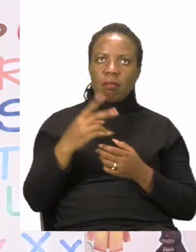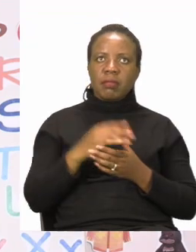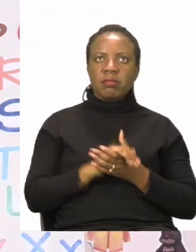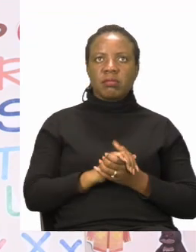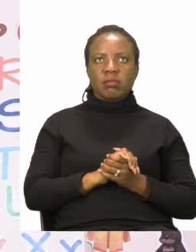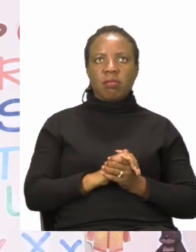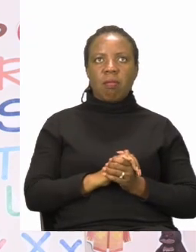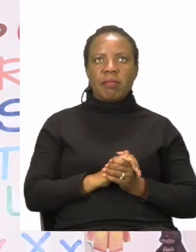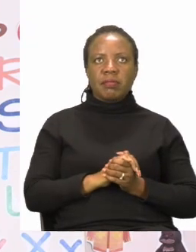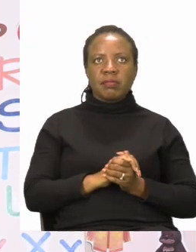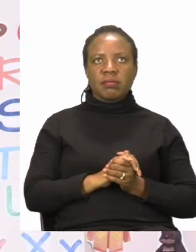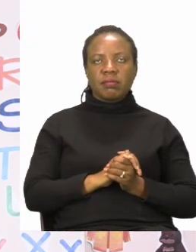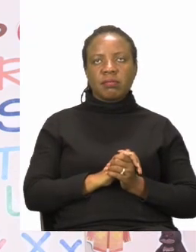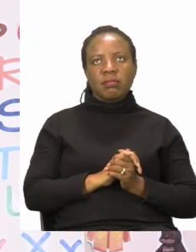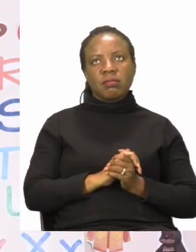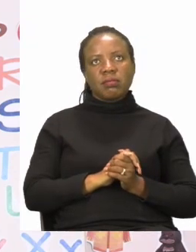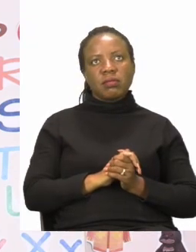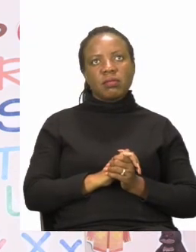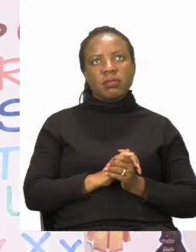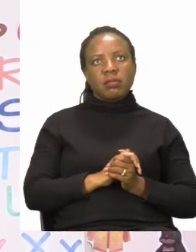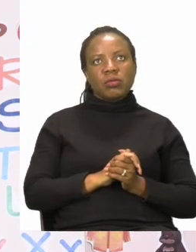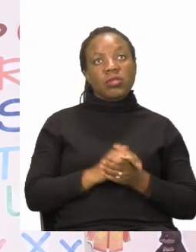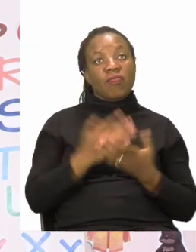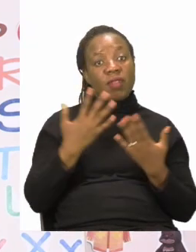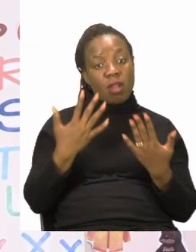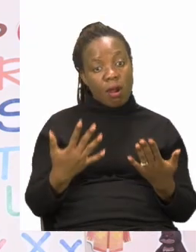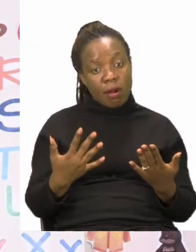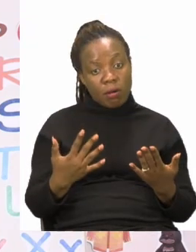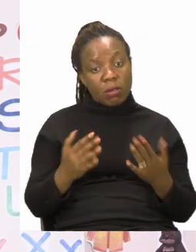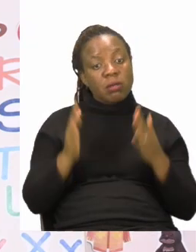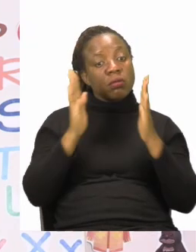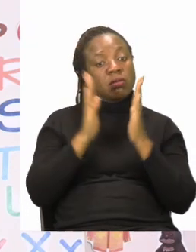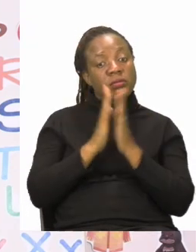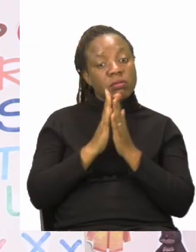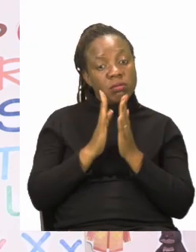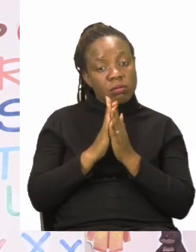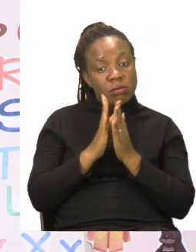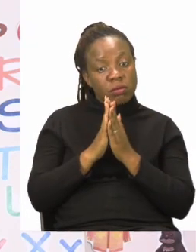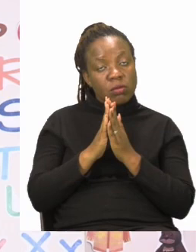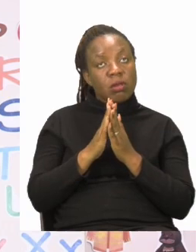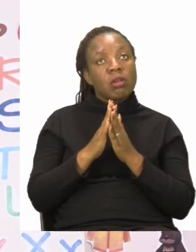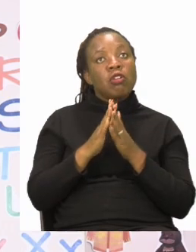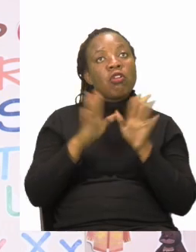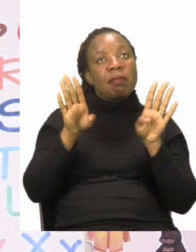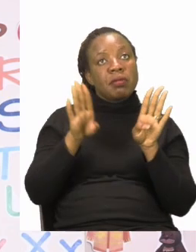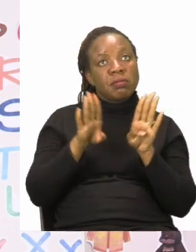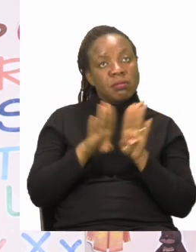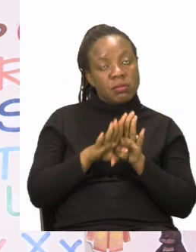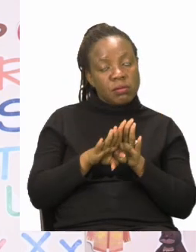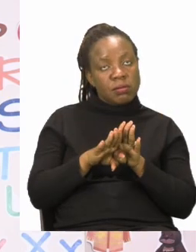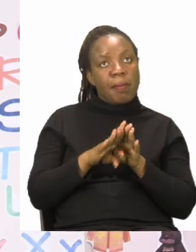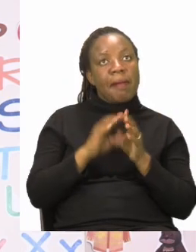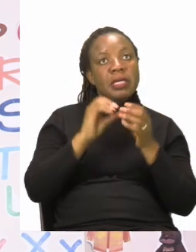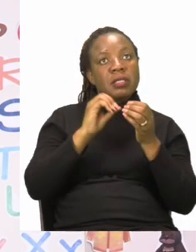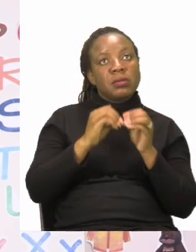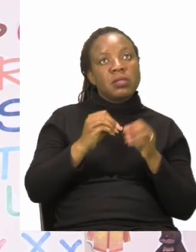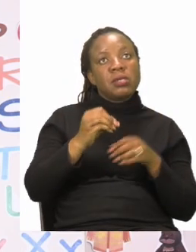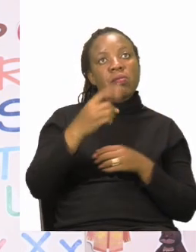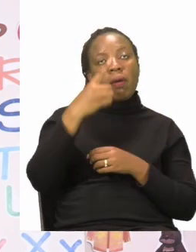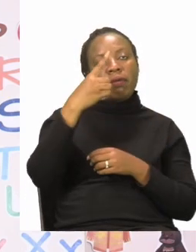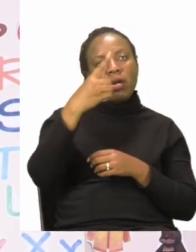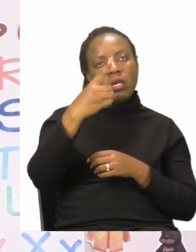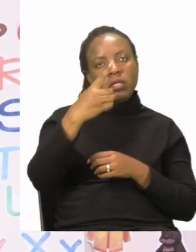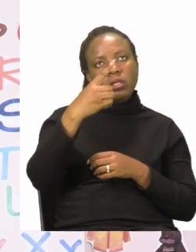to do, I'm going to give you some time to go back to number 1 and complete all the counting for all